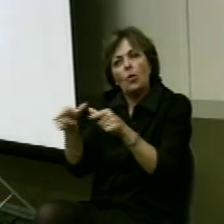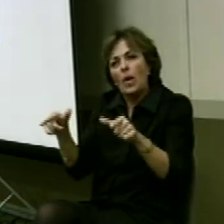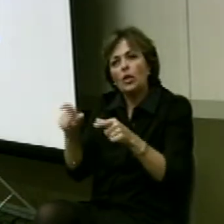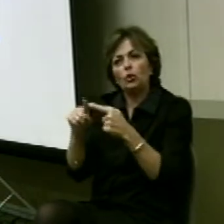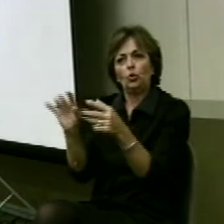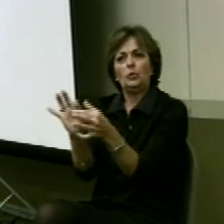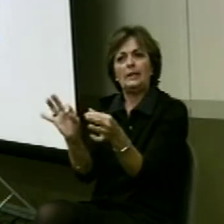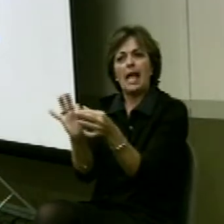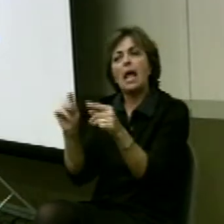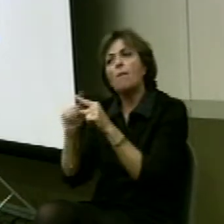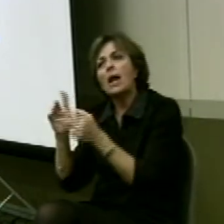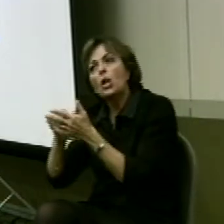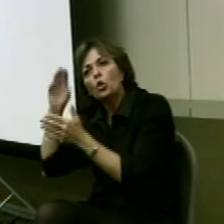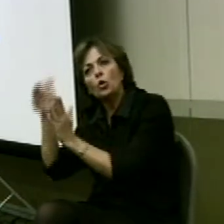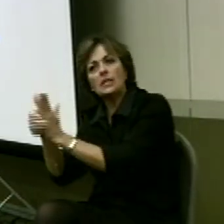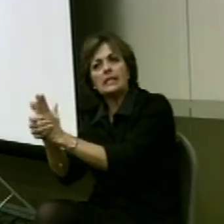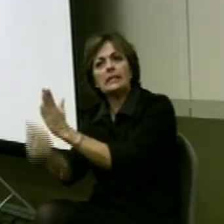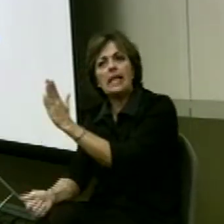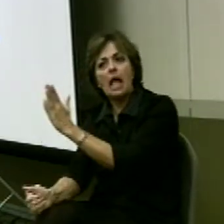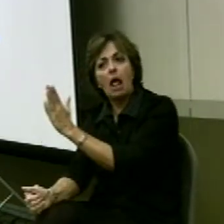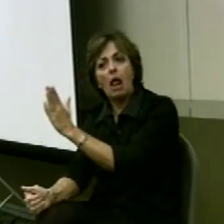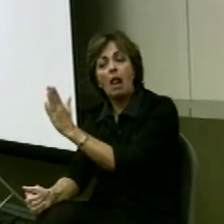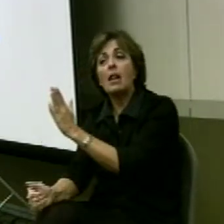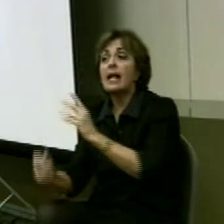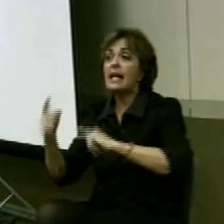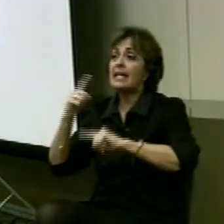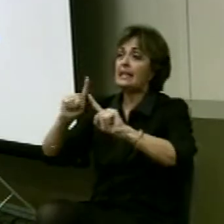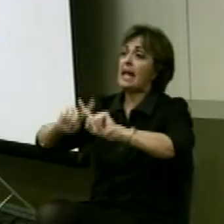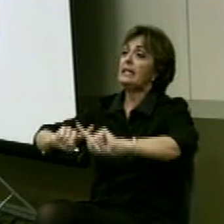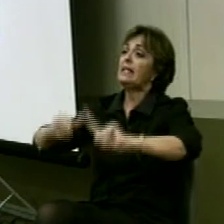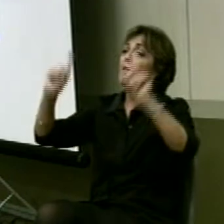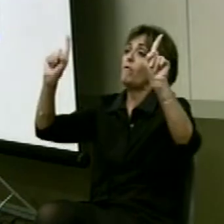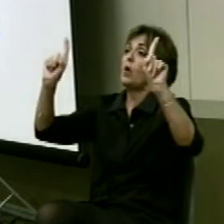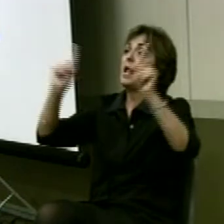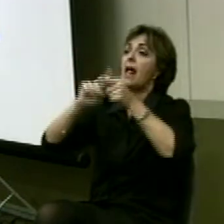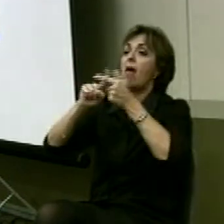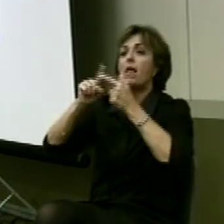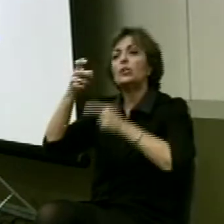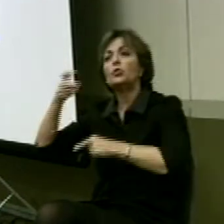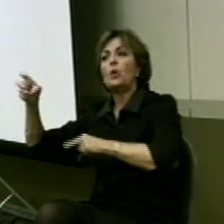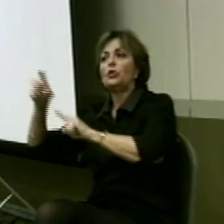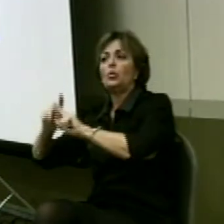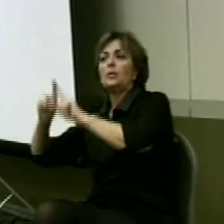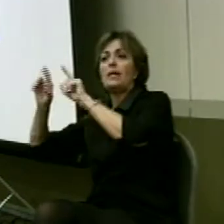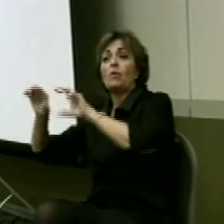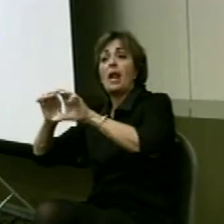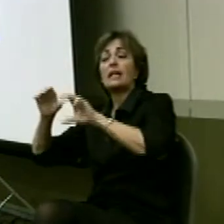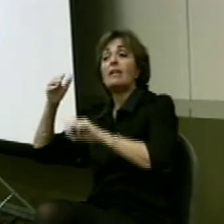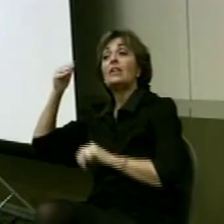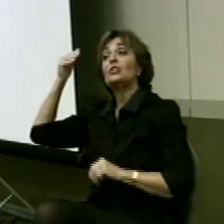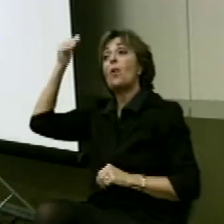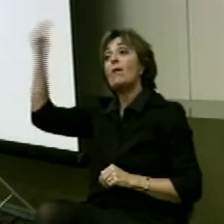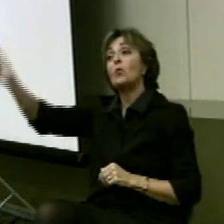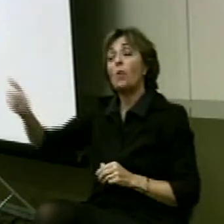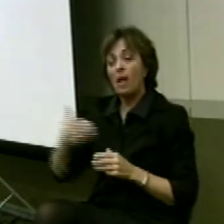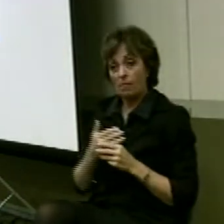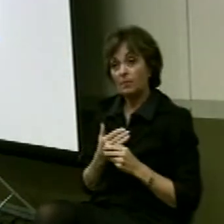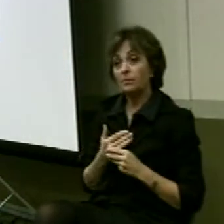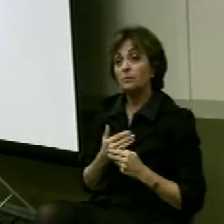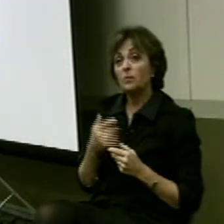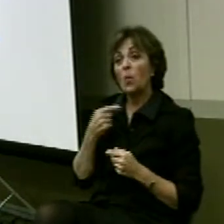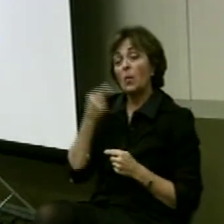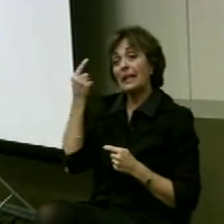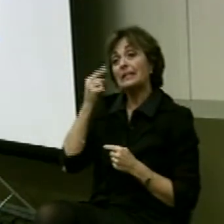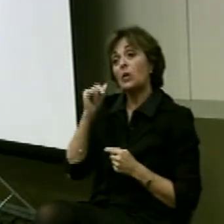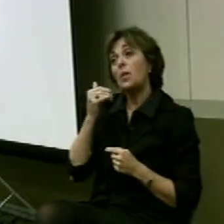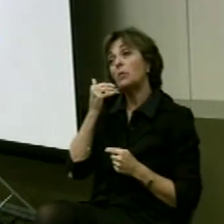this. He didn't have the language to say it, but he did learn a skill of different and went on to a different activity. So after